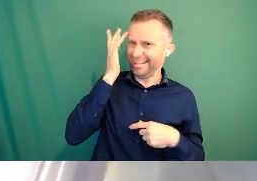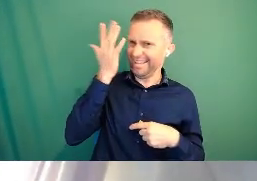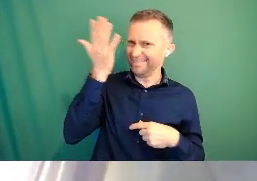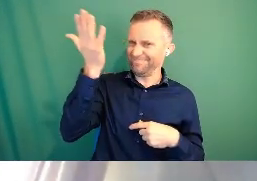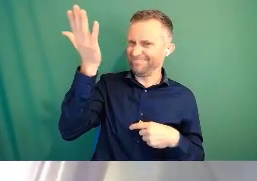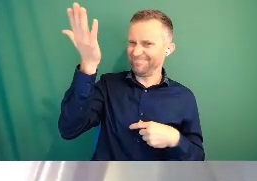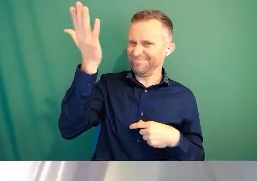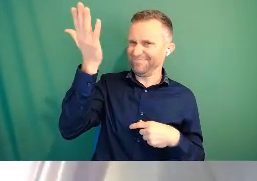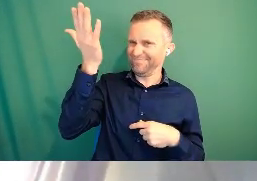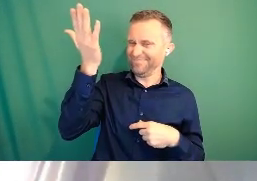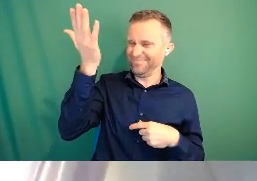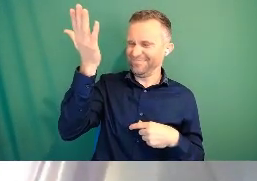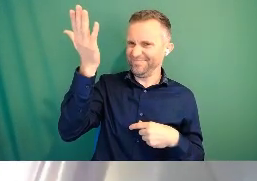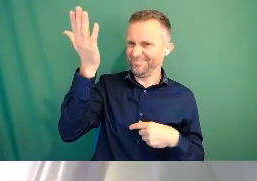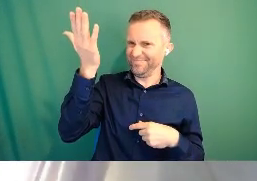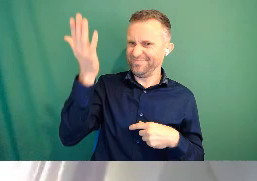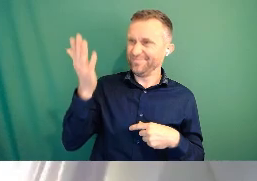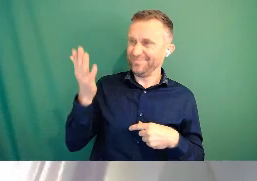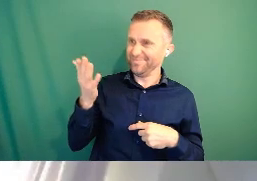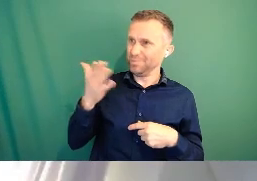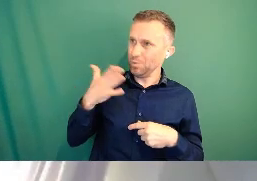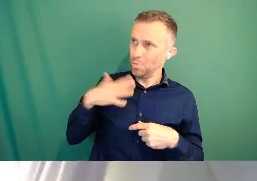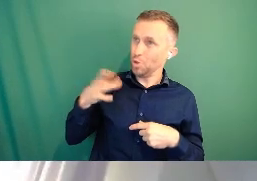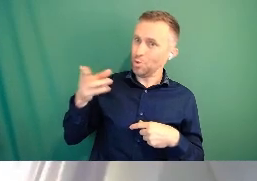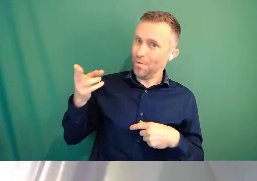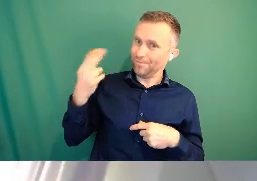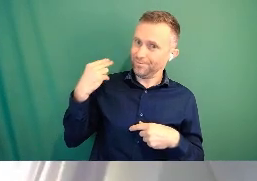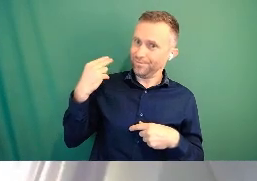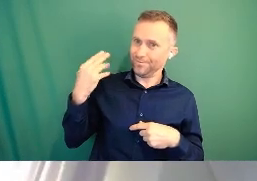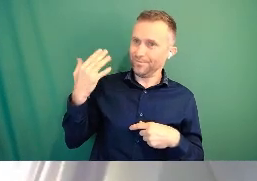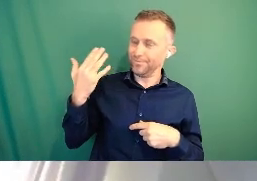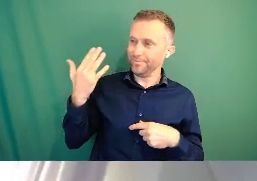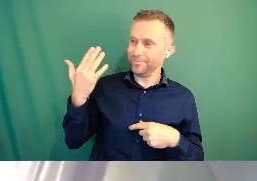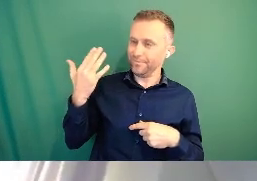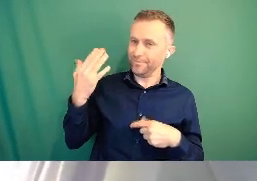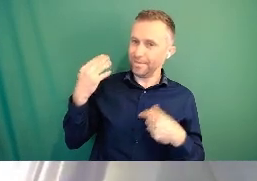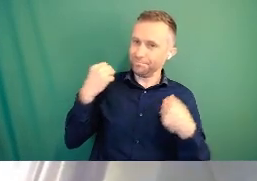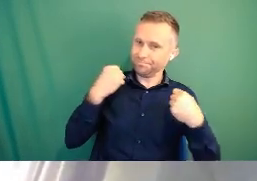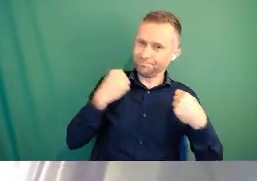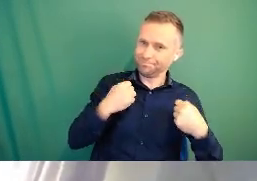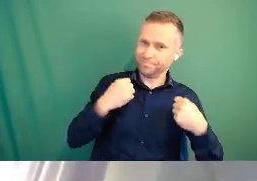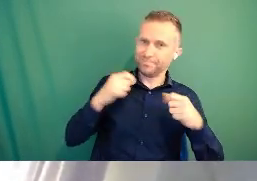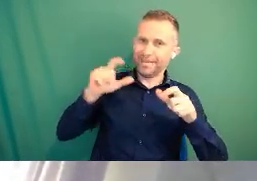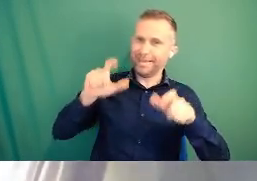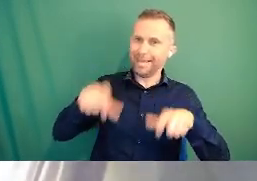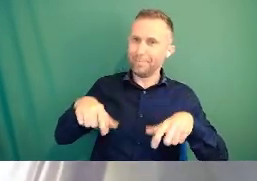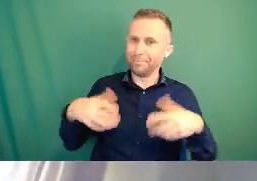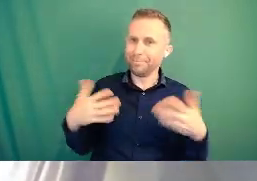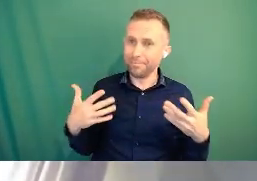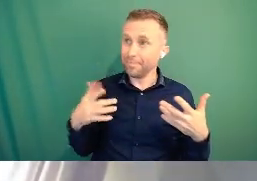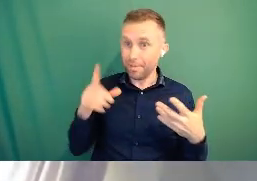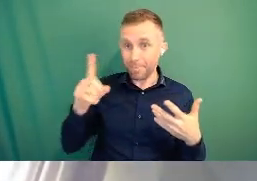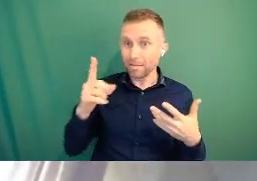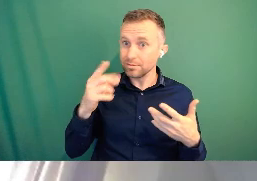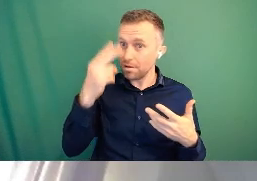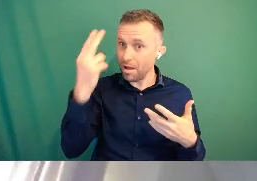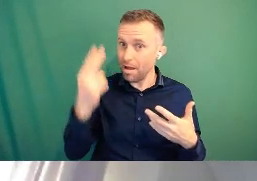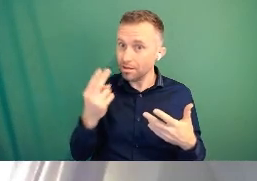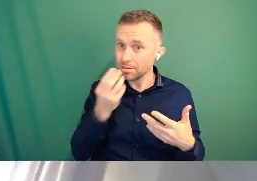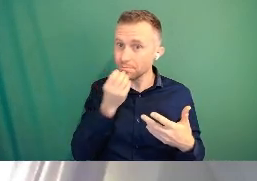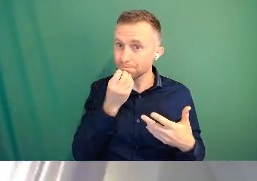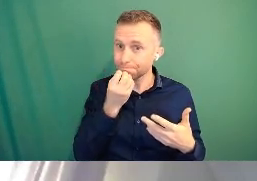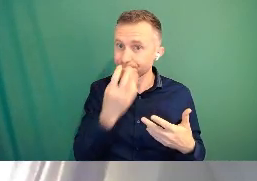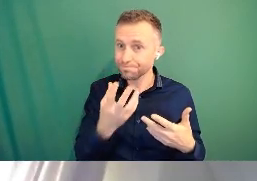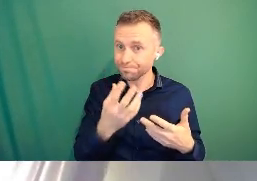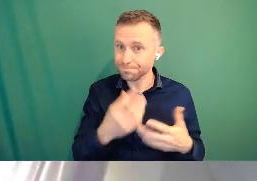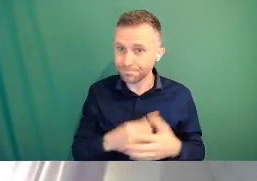too playful for her. I think she actually wanted them gone, to be honest, but they do look beautiful, so I